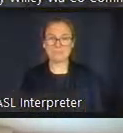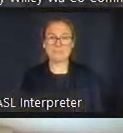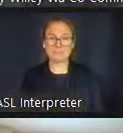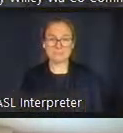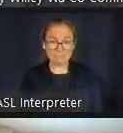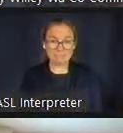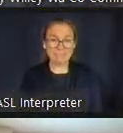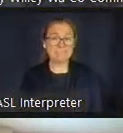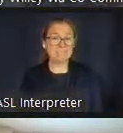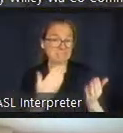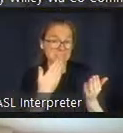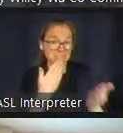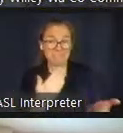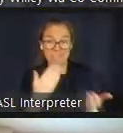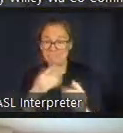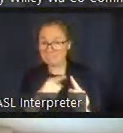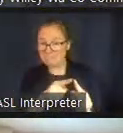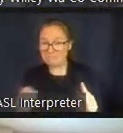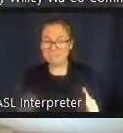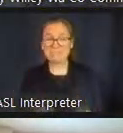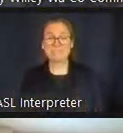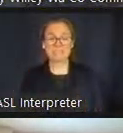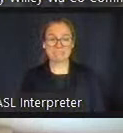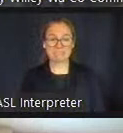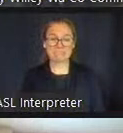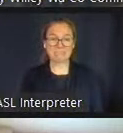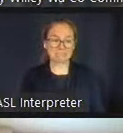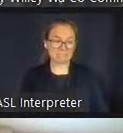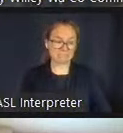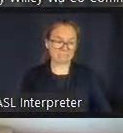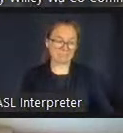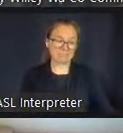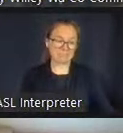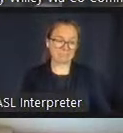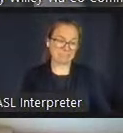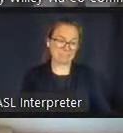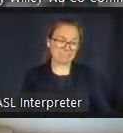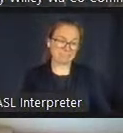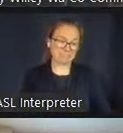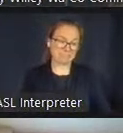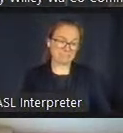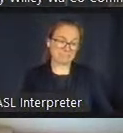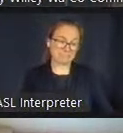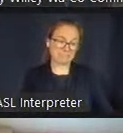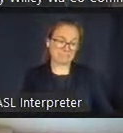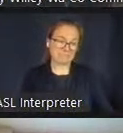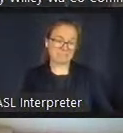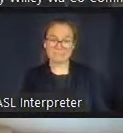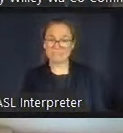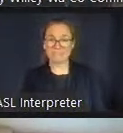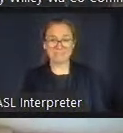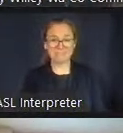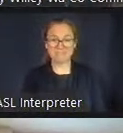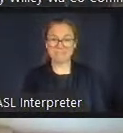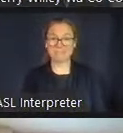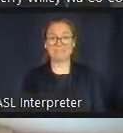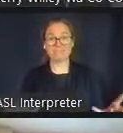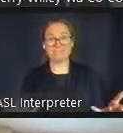Thank you, commissioners, for your introductions. We are so pleased to have the entire Board of